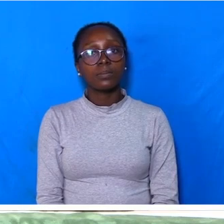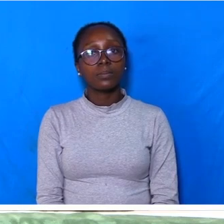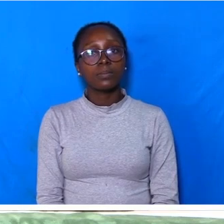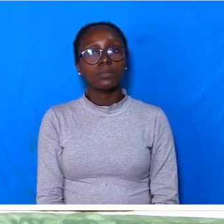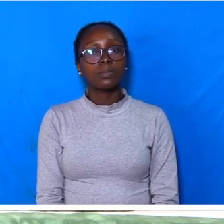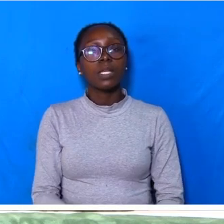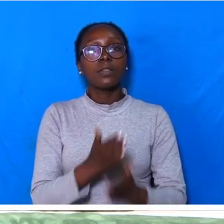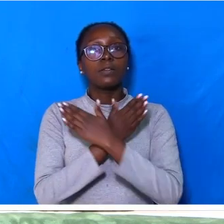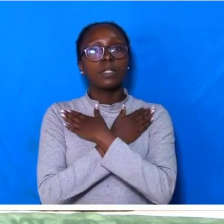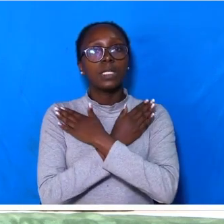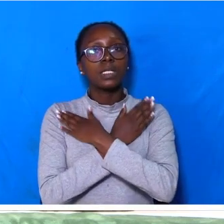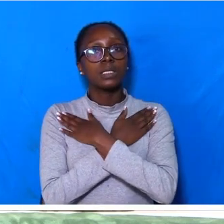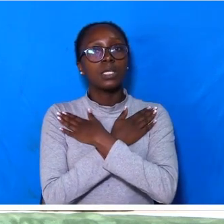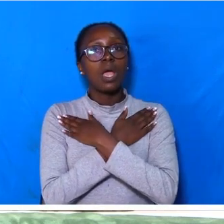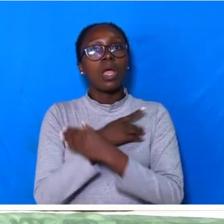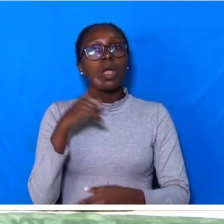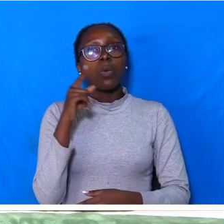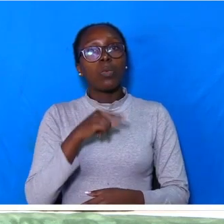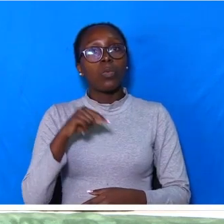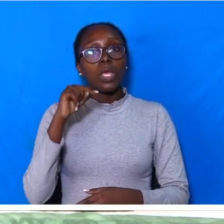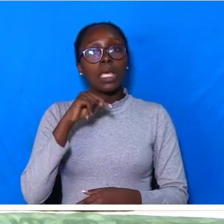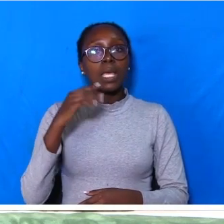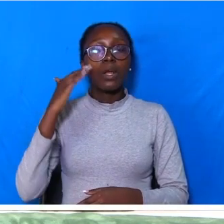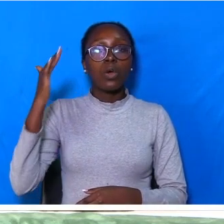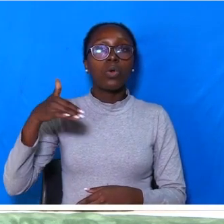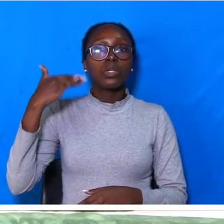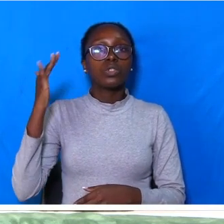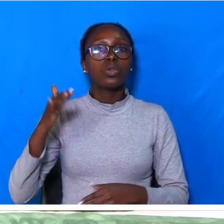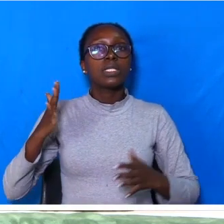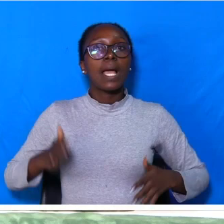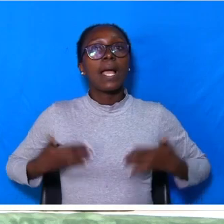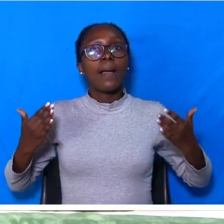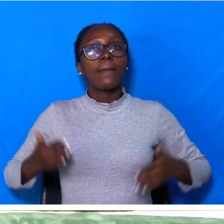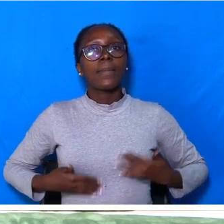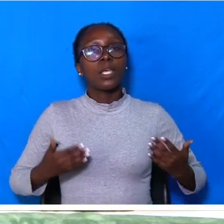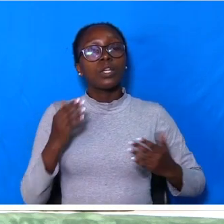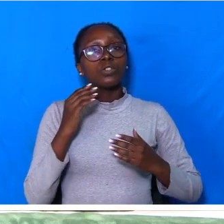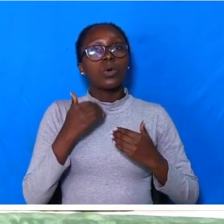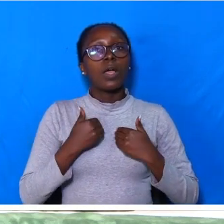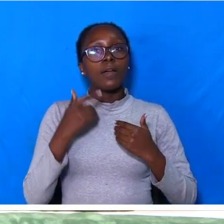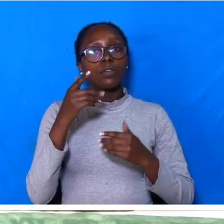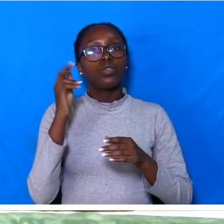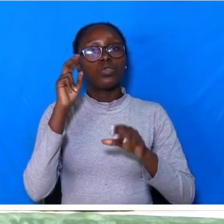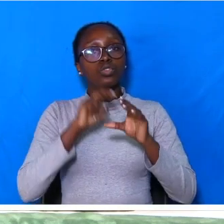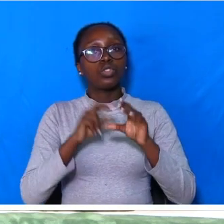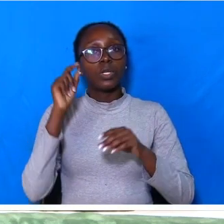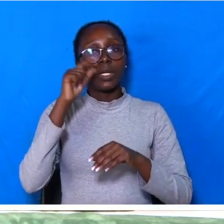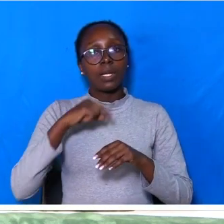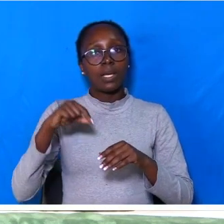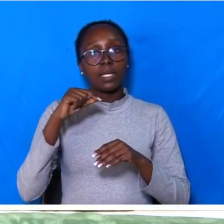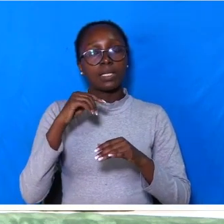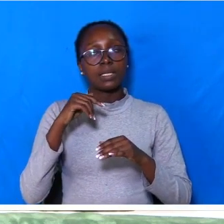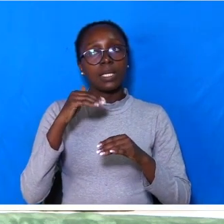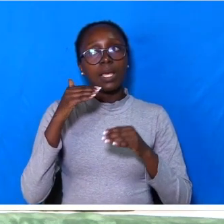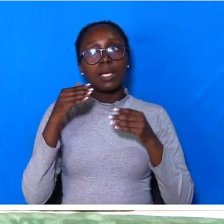Dear friends, we are always very glad to have you join with us in these